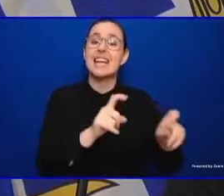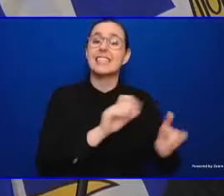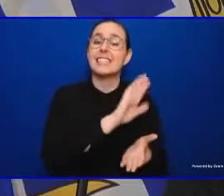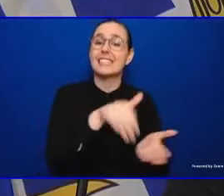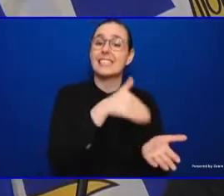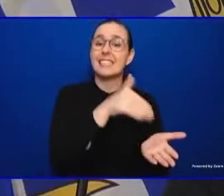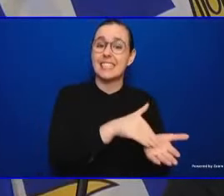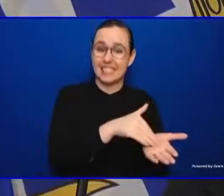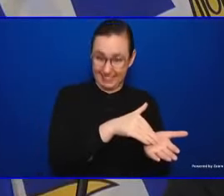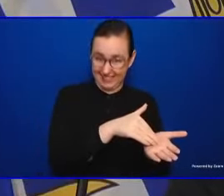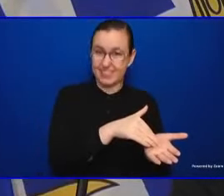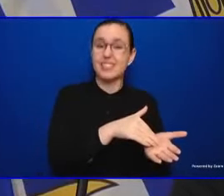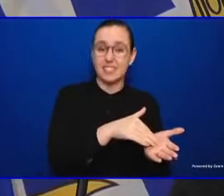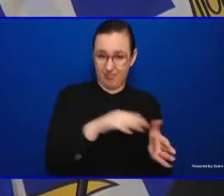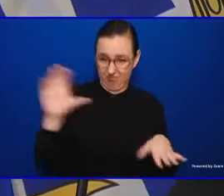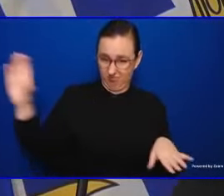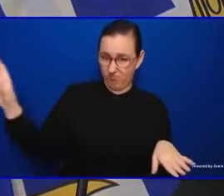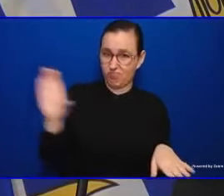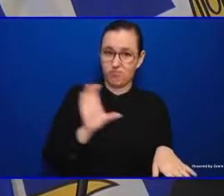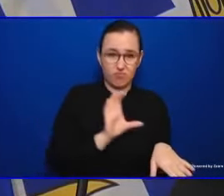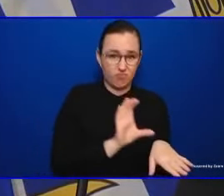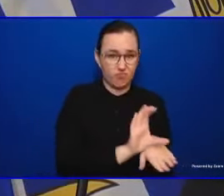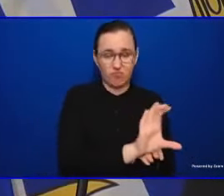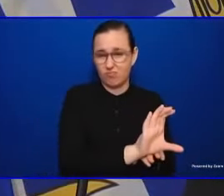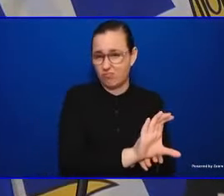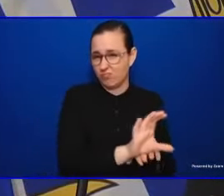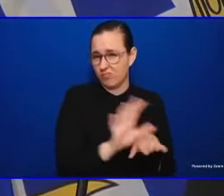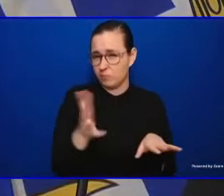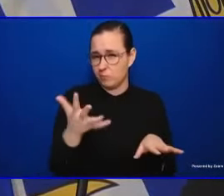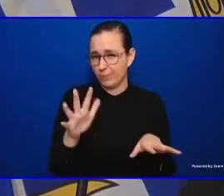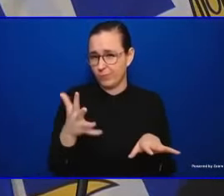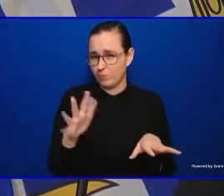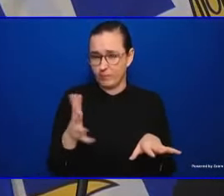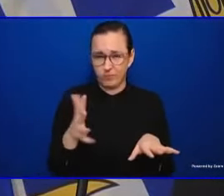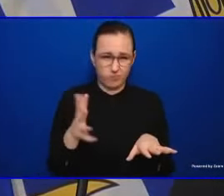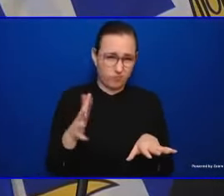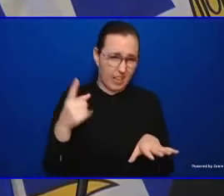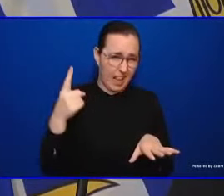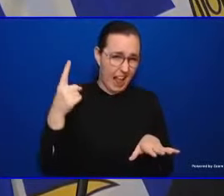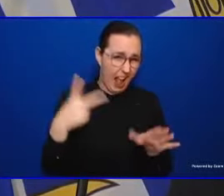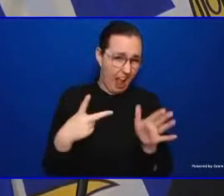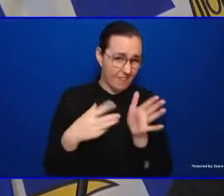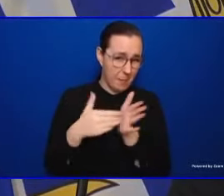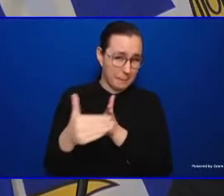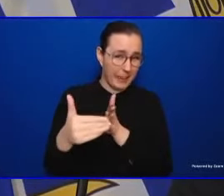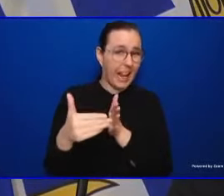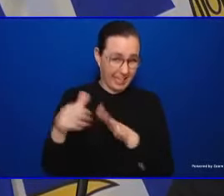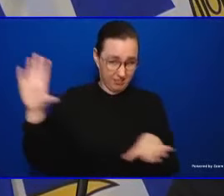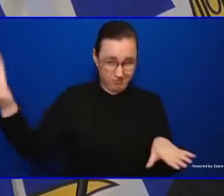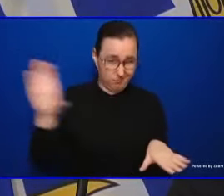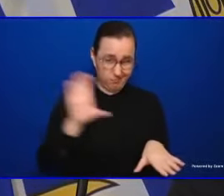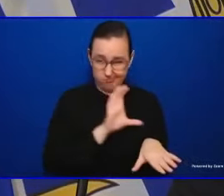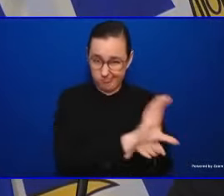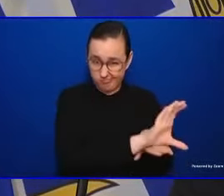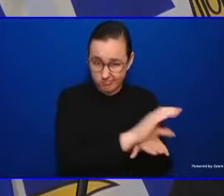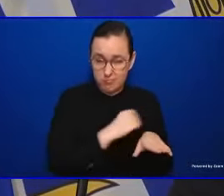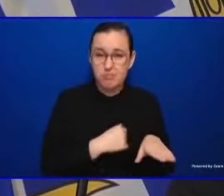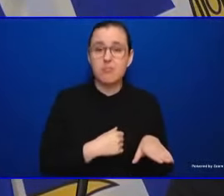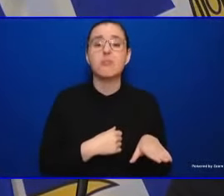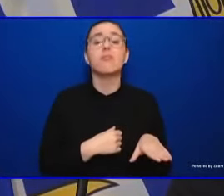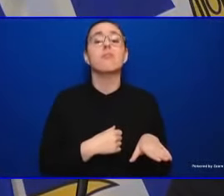sites across the province, and we've got many out to rural and remote communities working with the First Nations Health